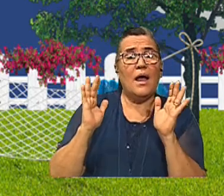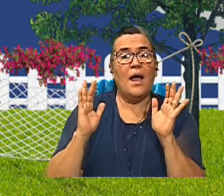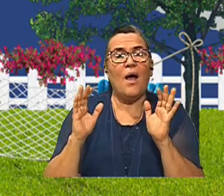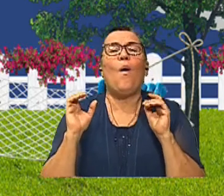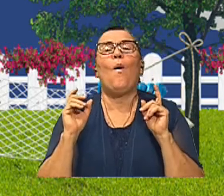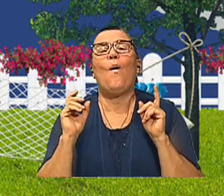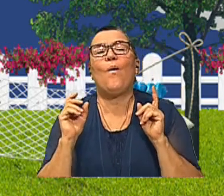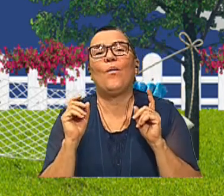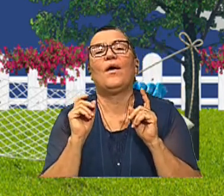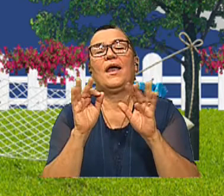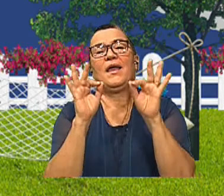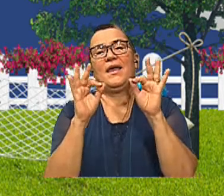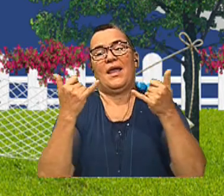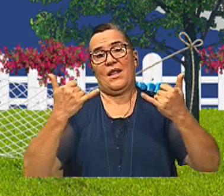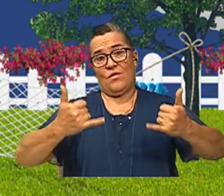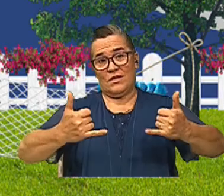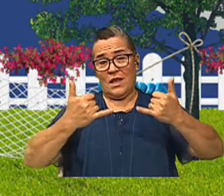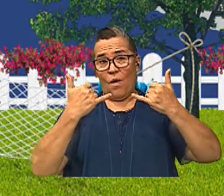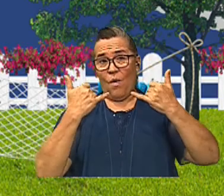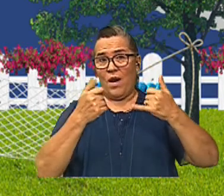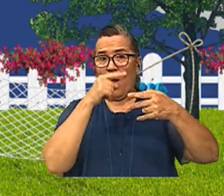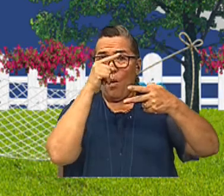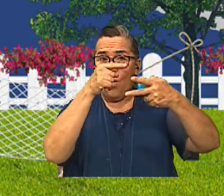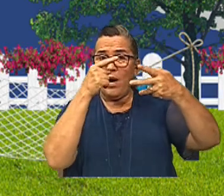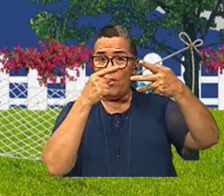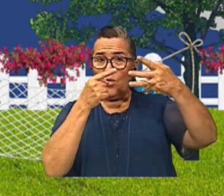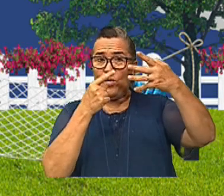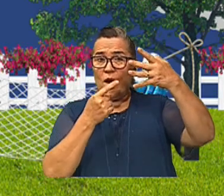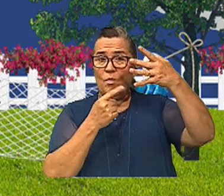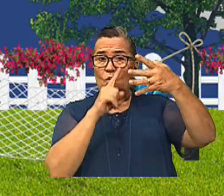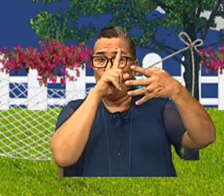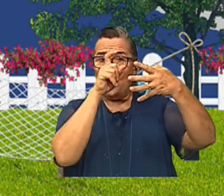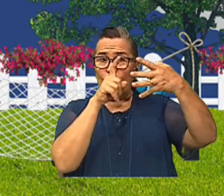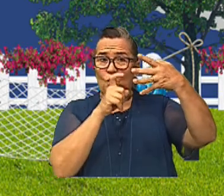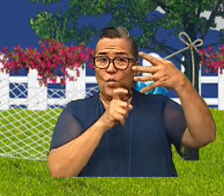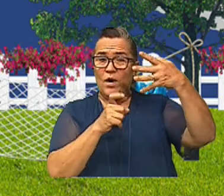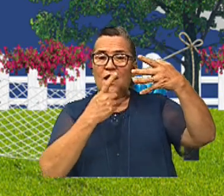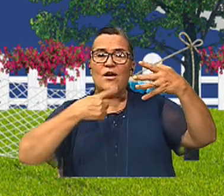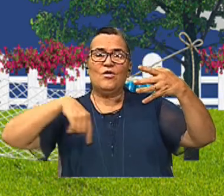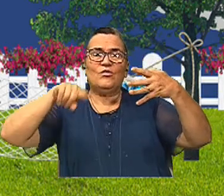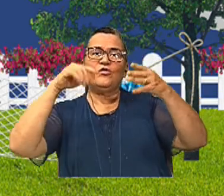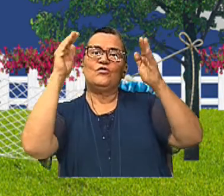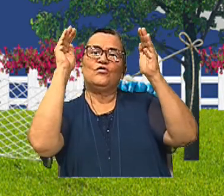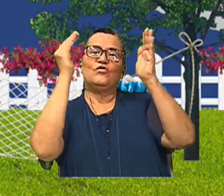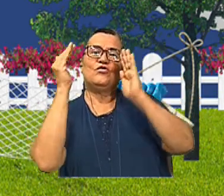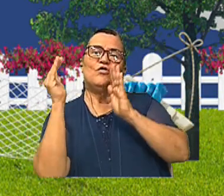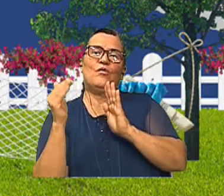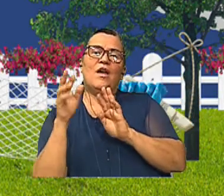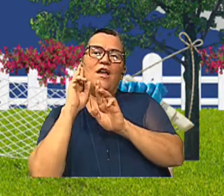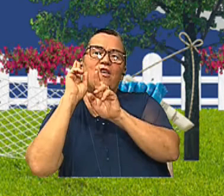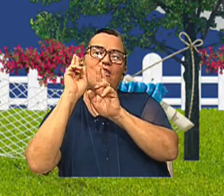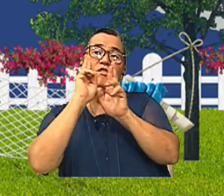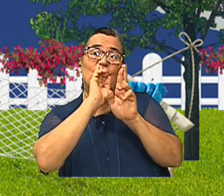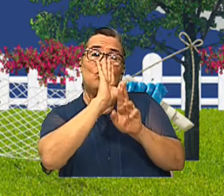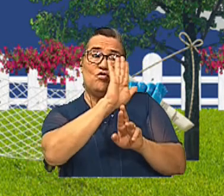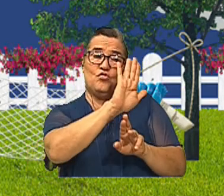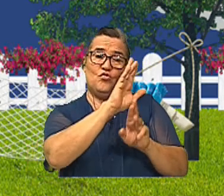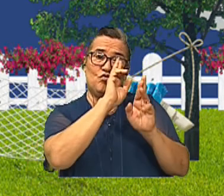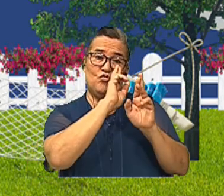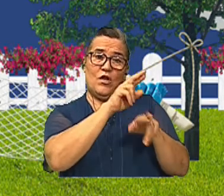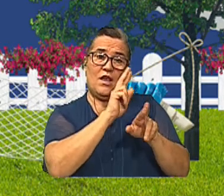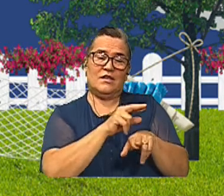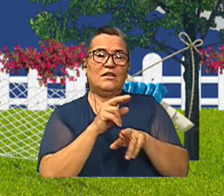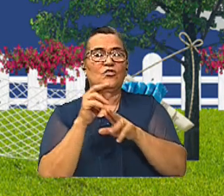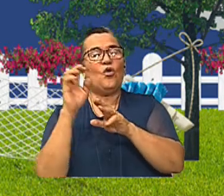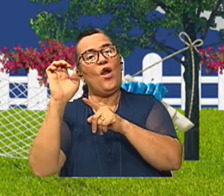Okay, now, one by one, the questions, and we will compare your answers with